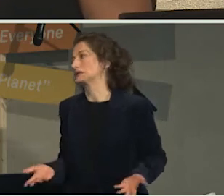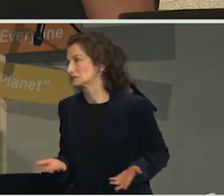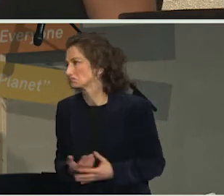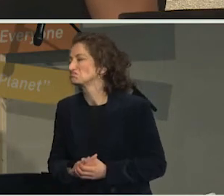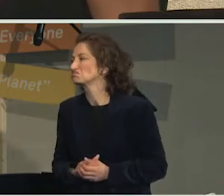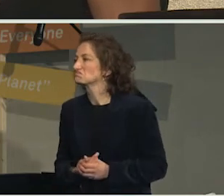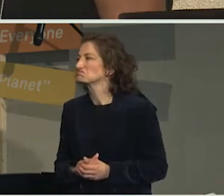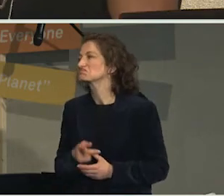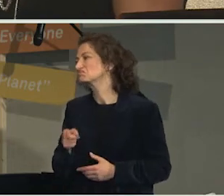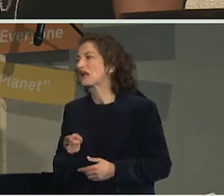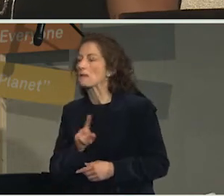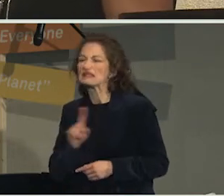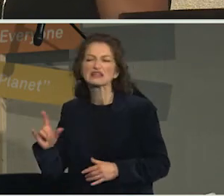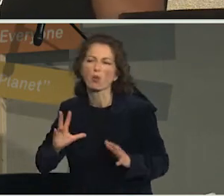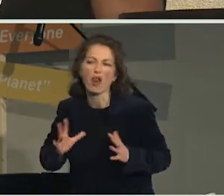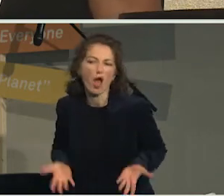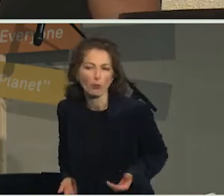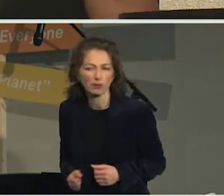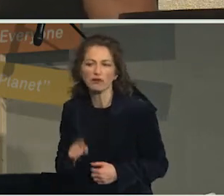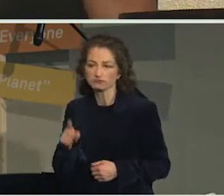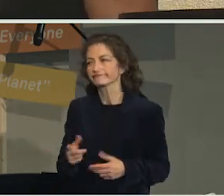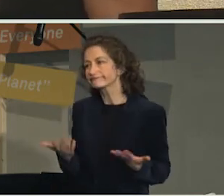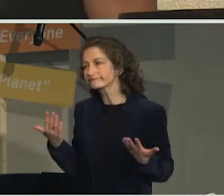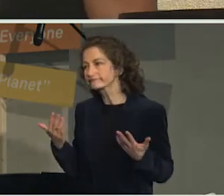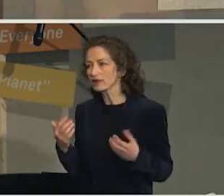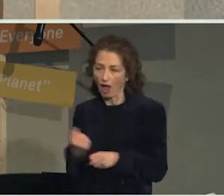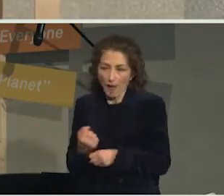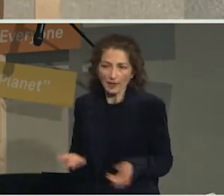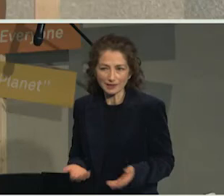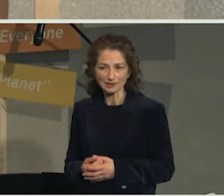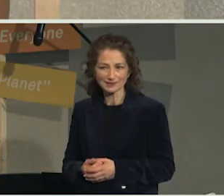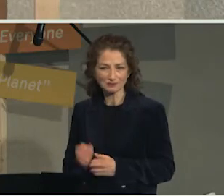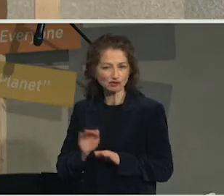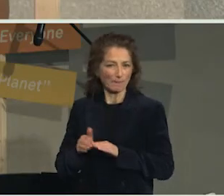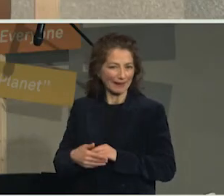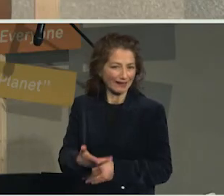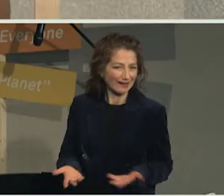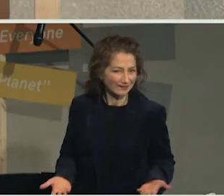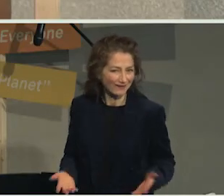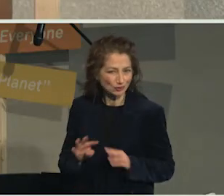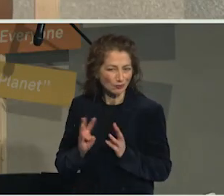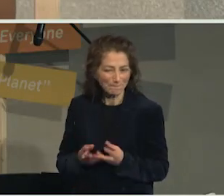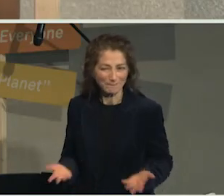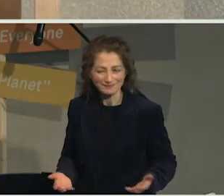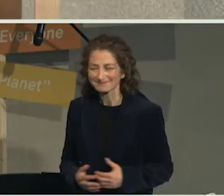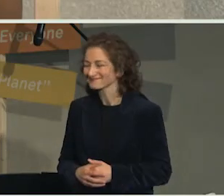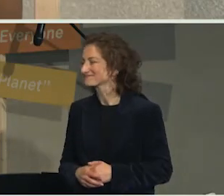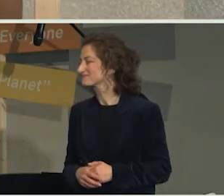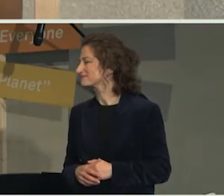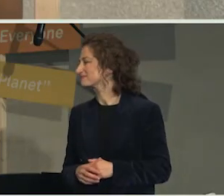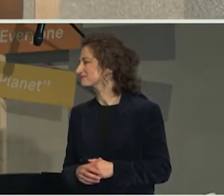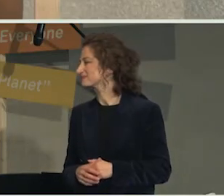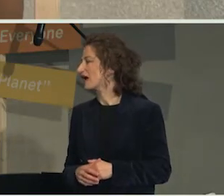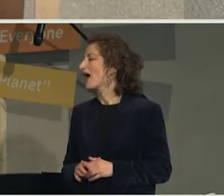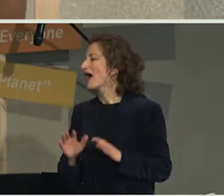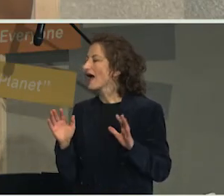doesn't sound like a vacation. That sounds just like, another place to do work. because I don't have a switch that turns off the